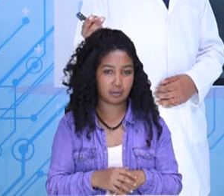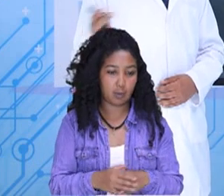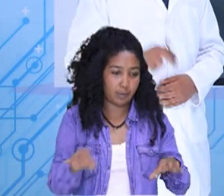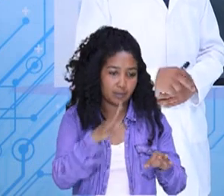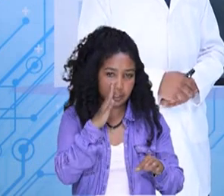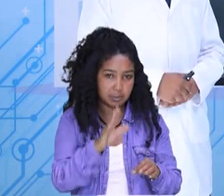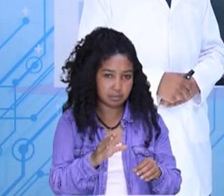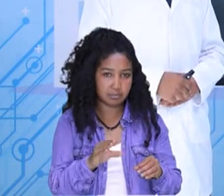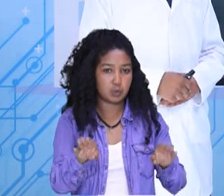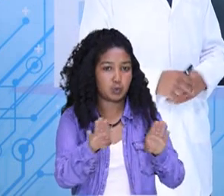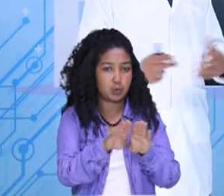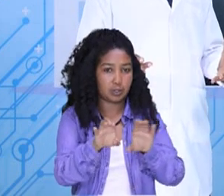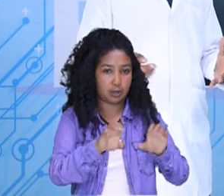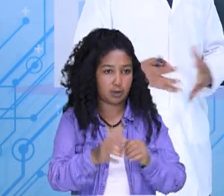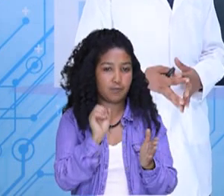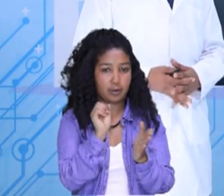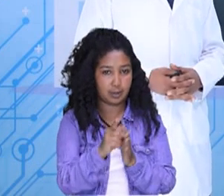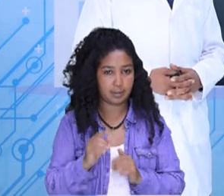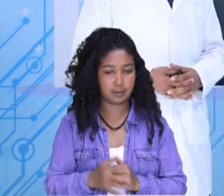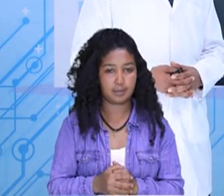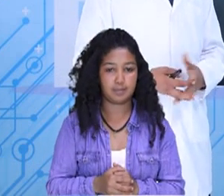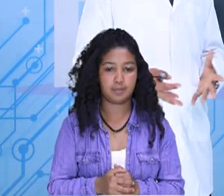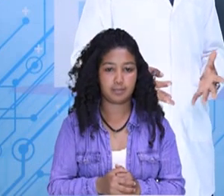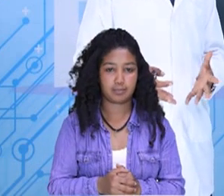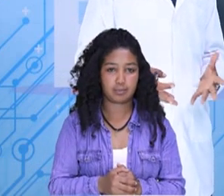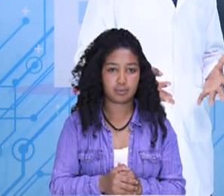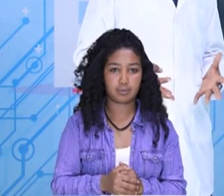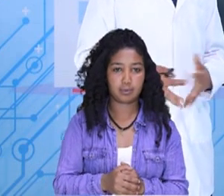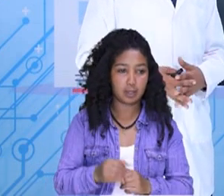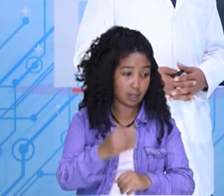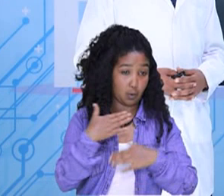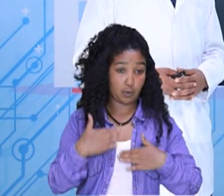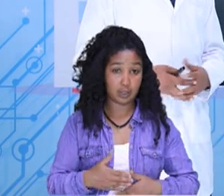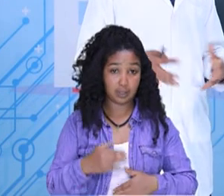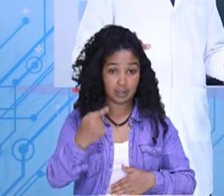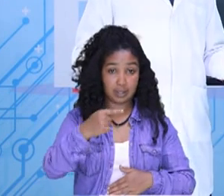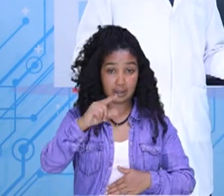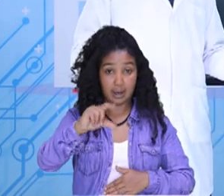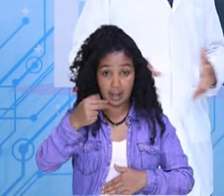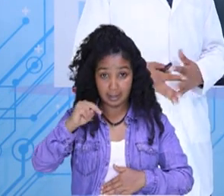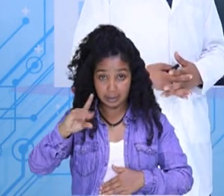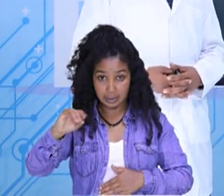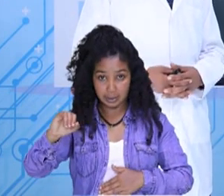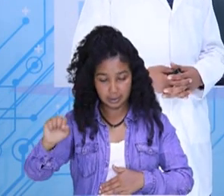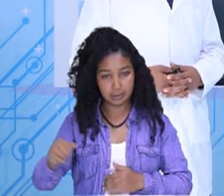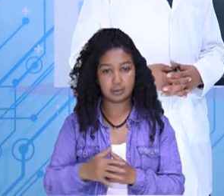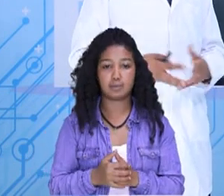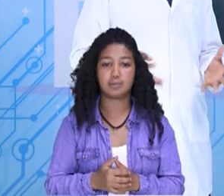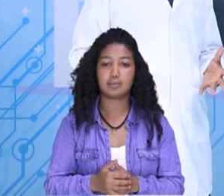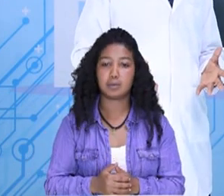type of protein. For example, glands in our body, there are different types of